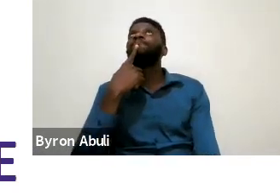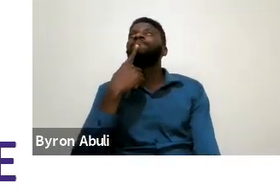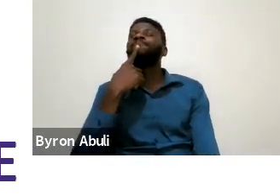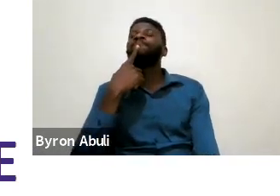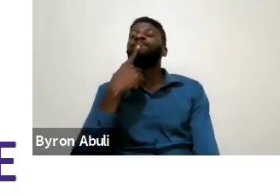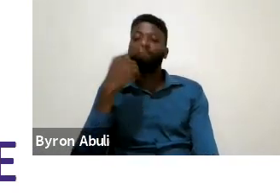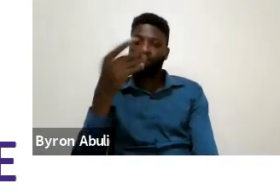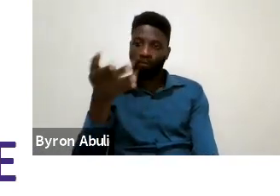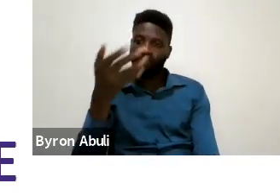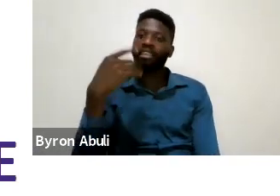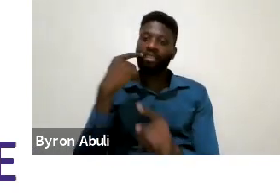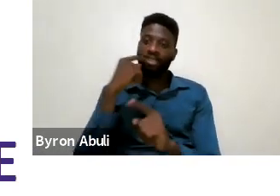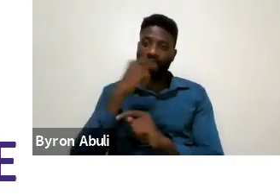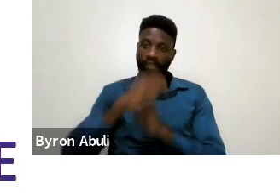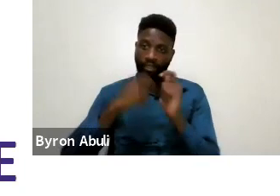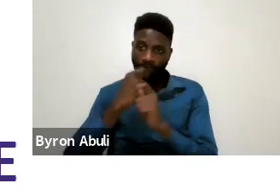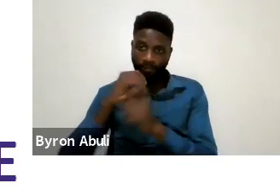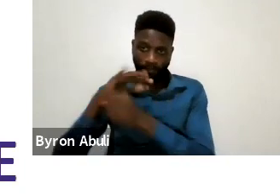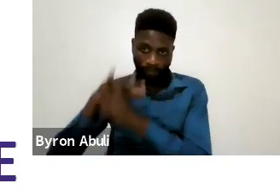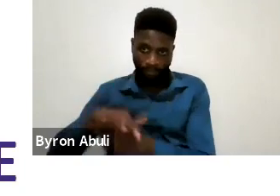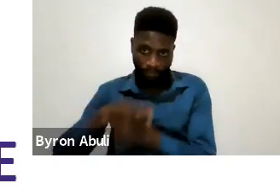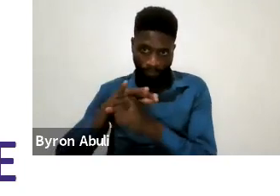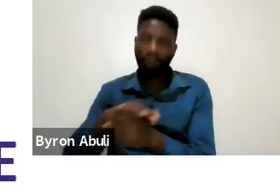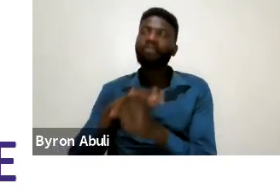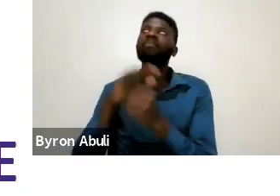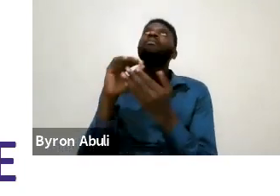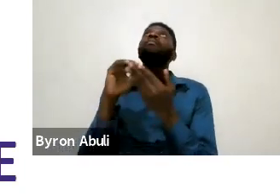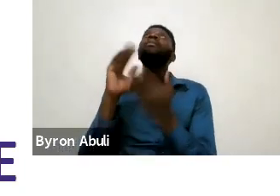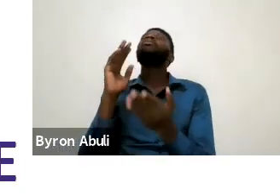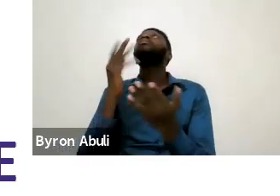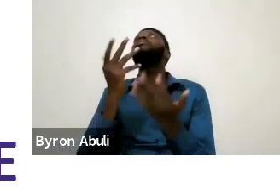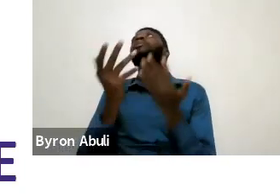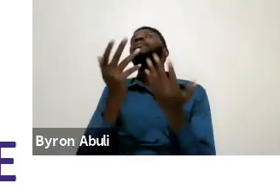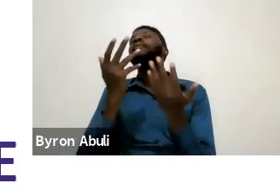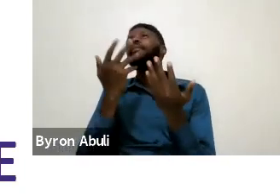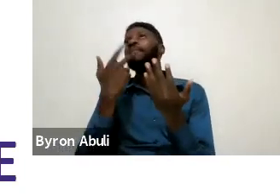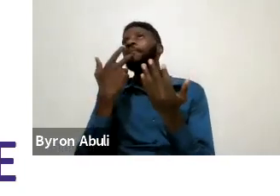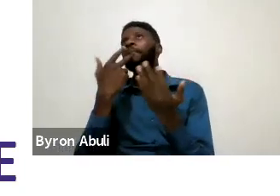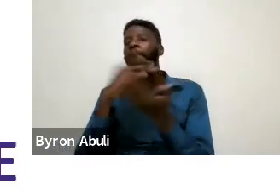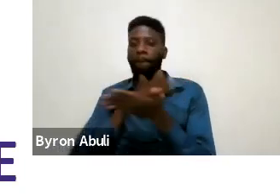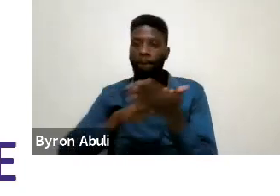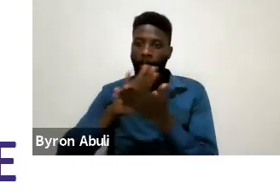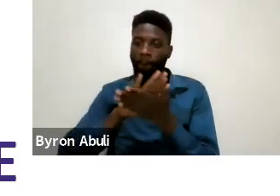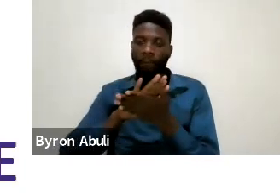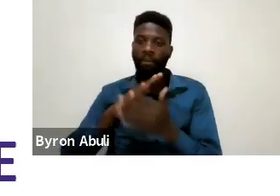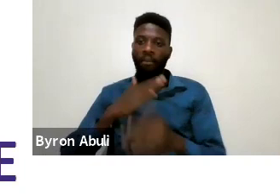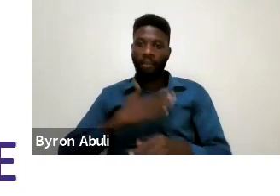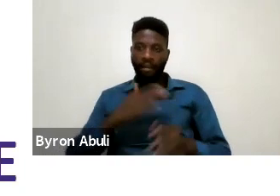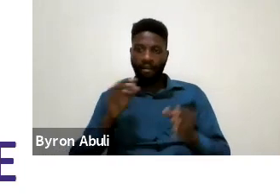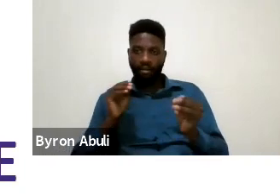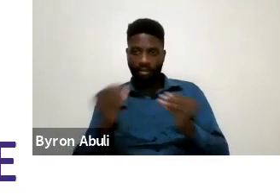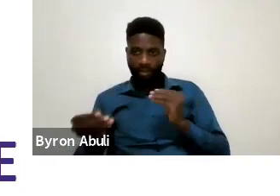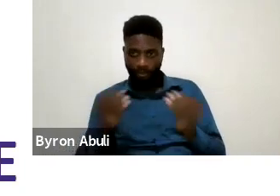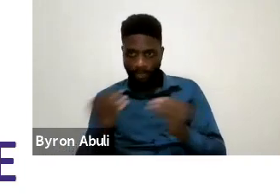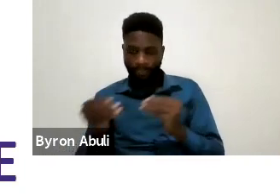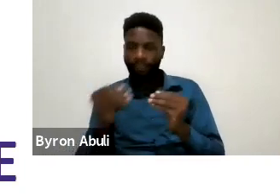A type of discrimination, most probably based on my disability,